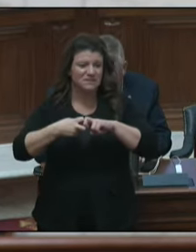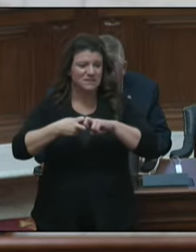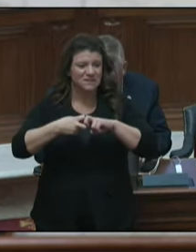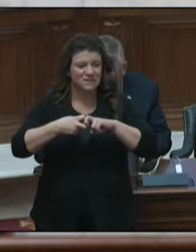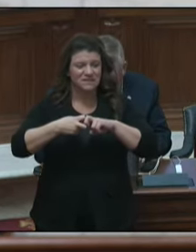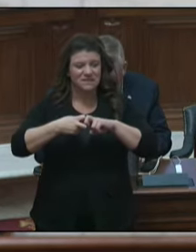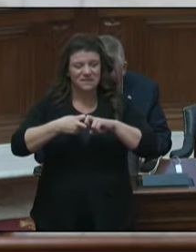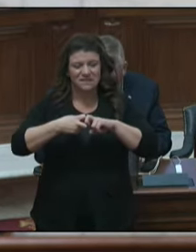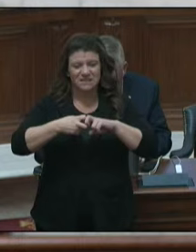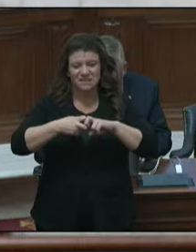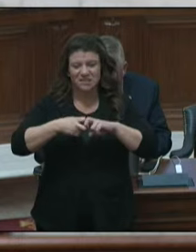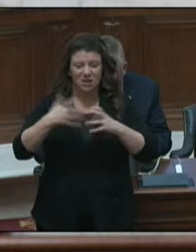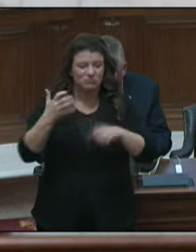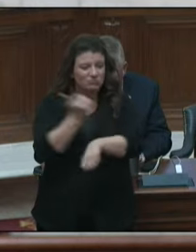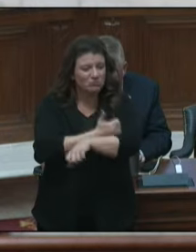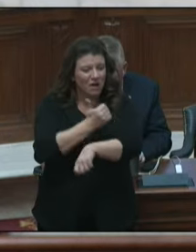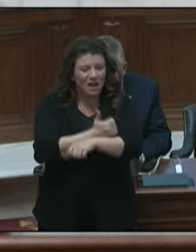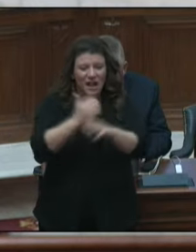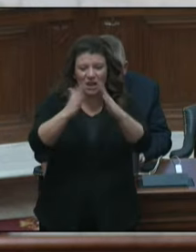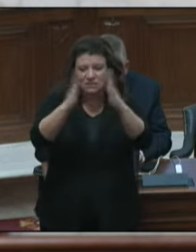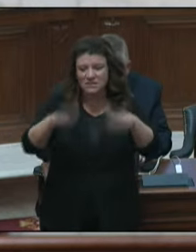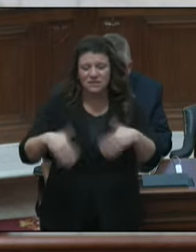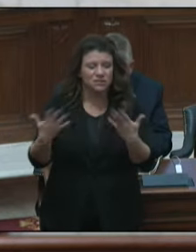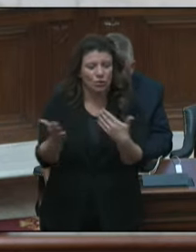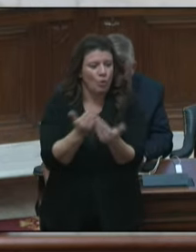coke houses and whatever it may be.